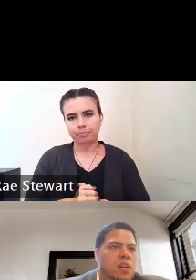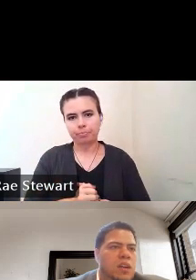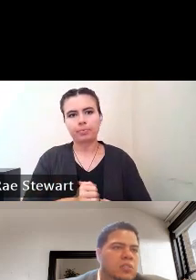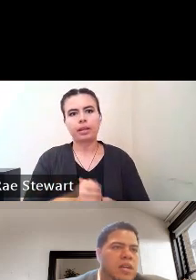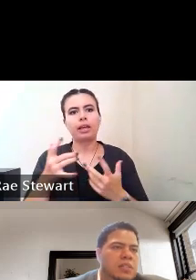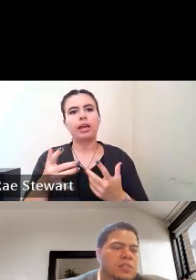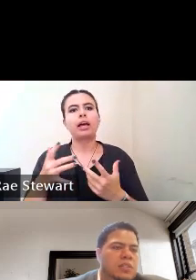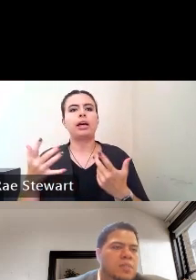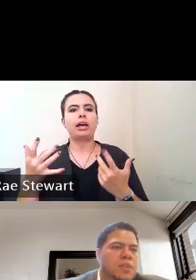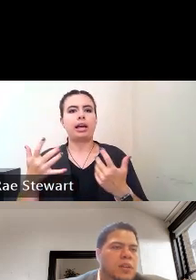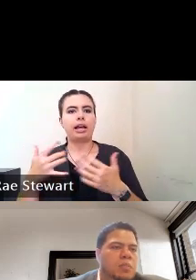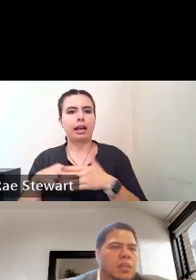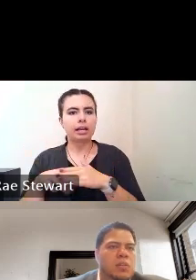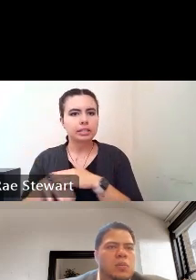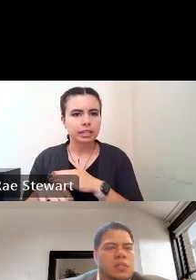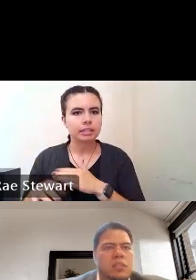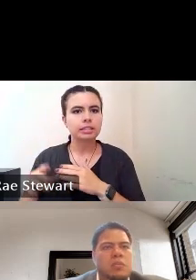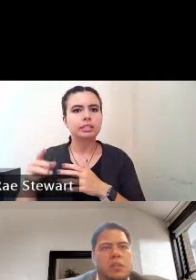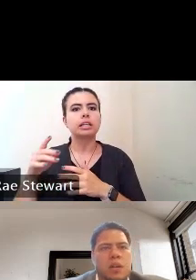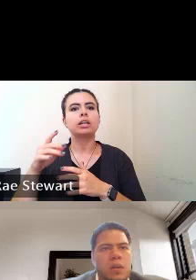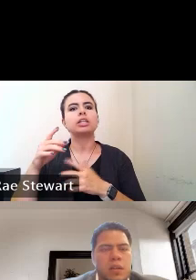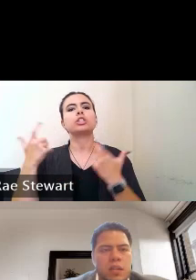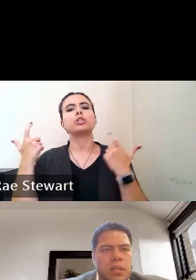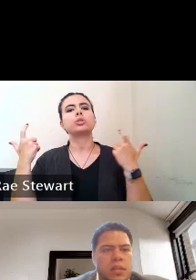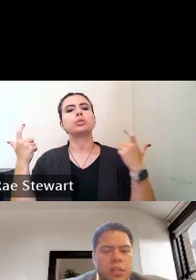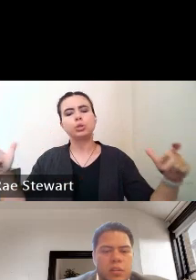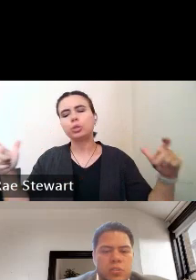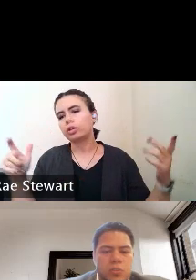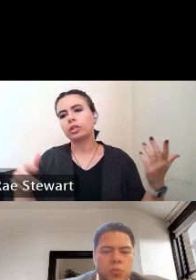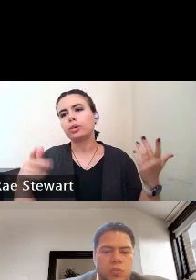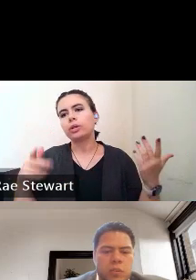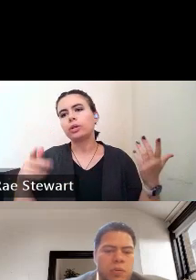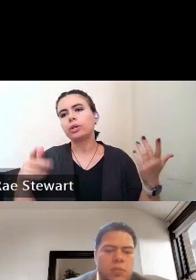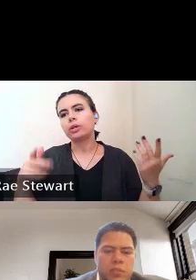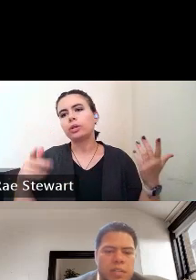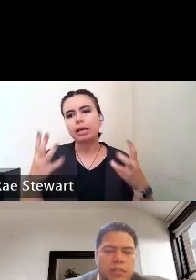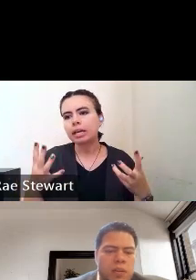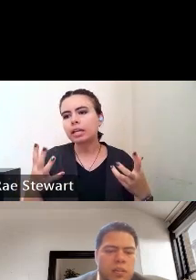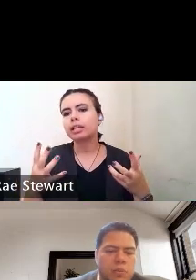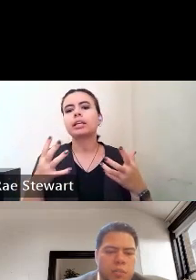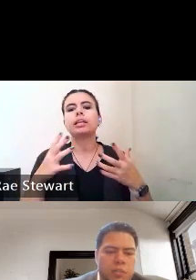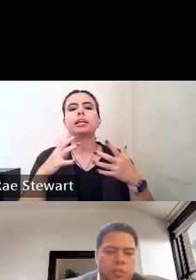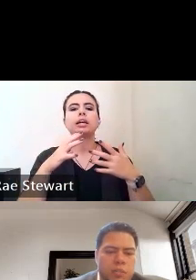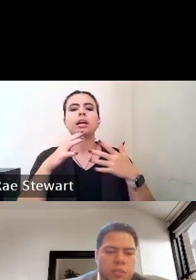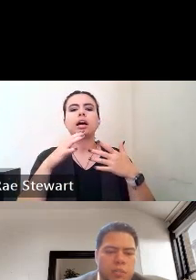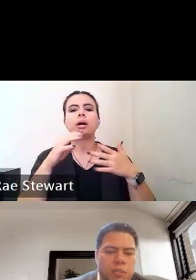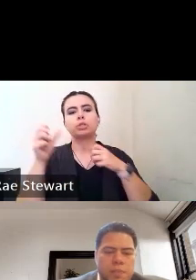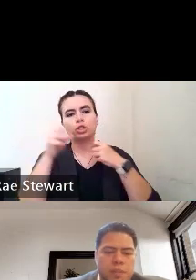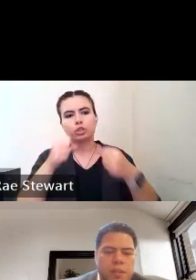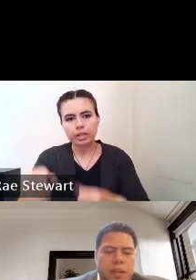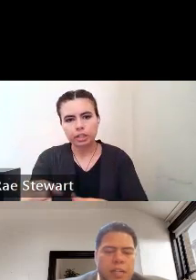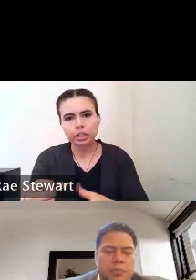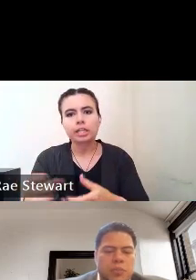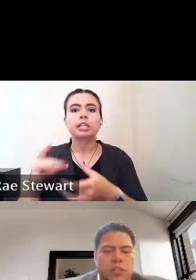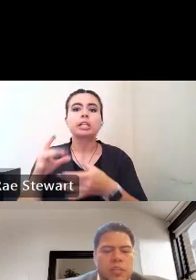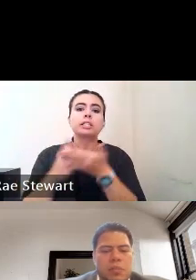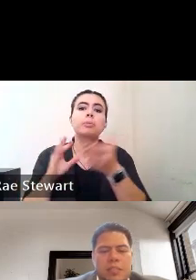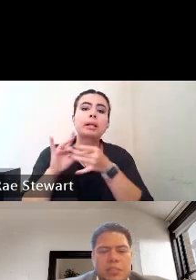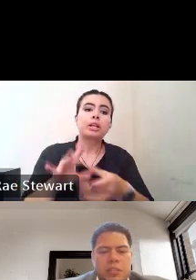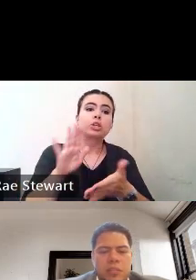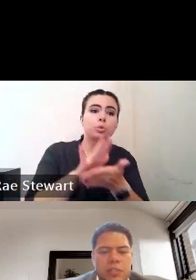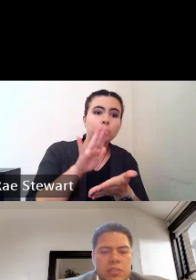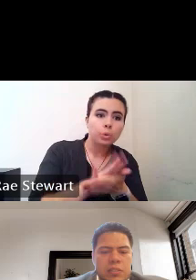various strategies, including some that are in our schools with our partners at the Rhode Island Department of Education. Hospital